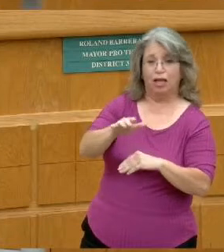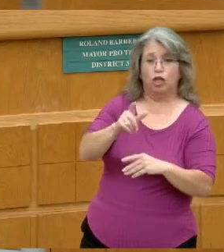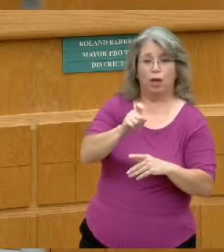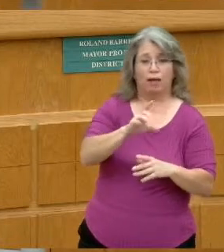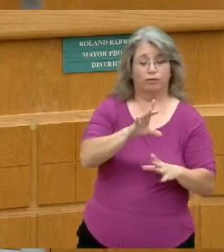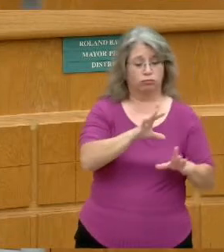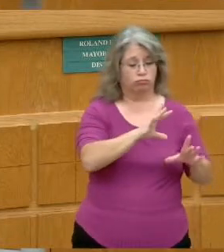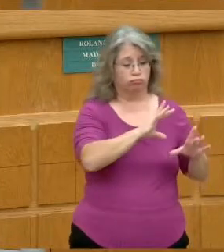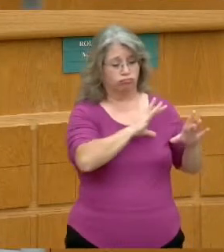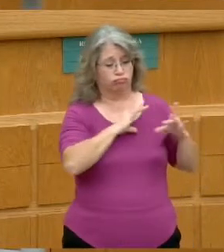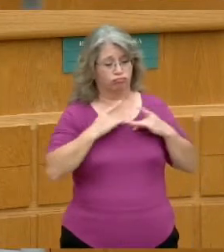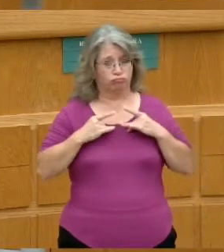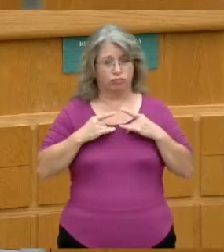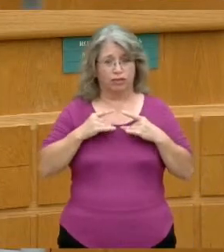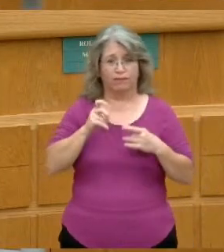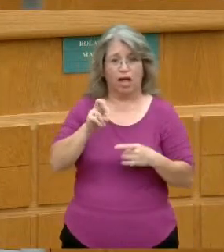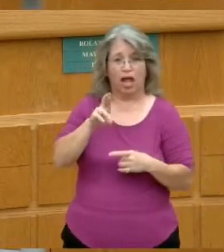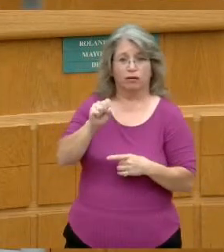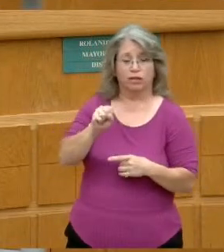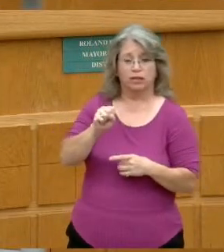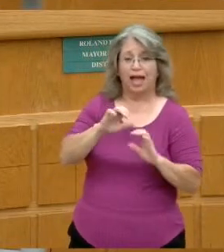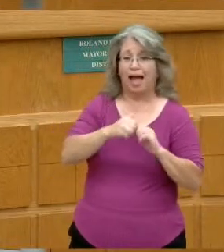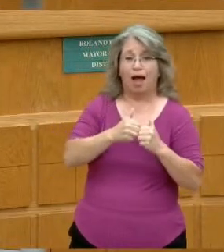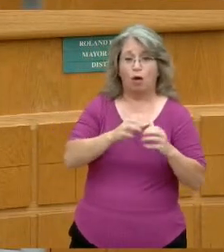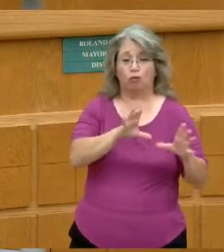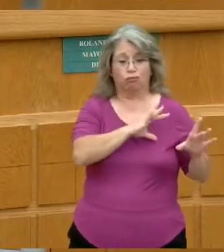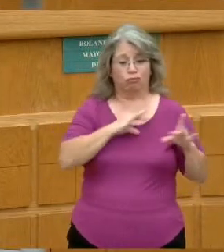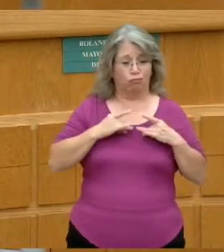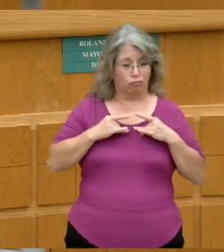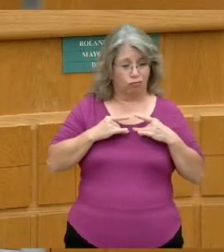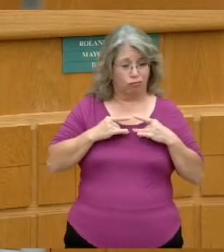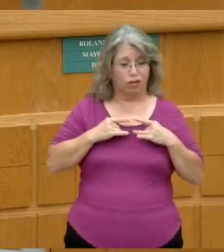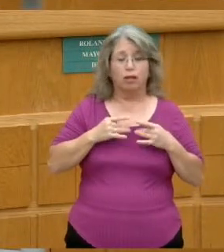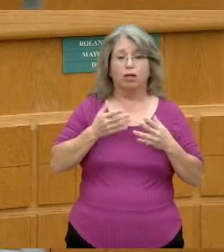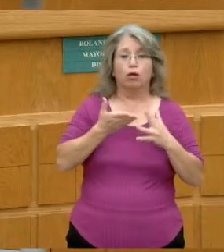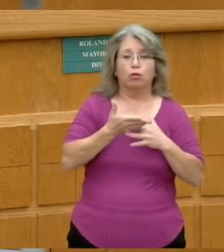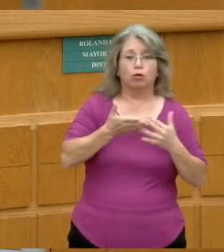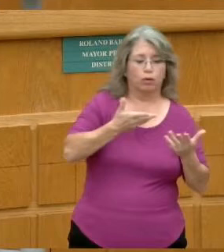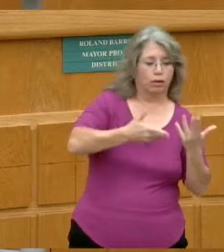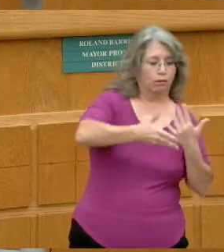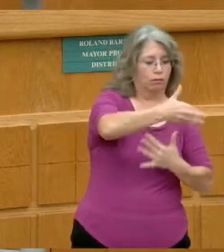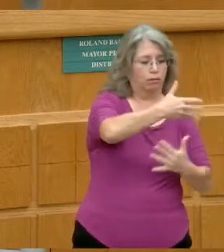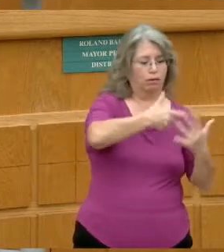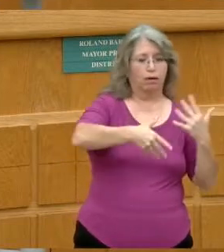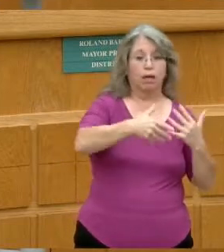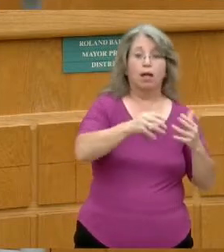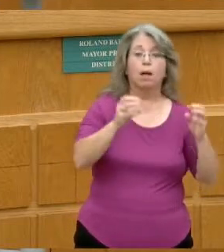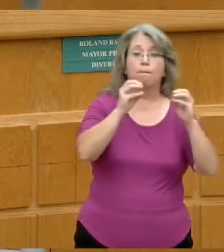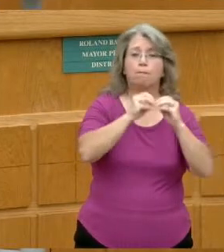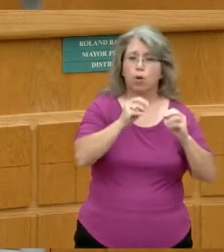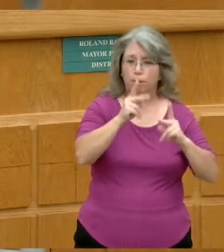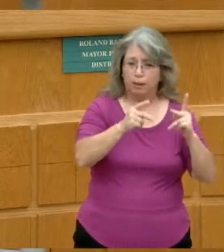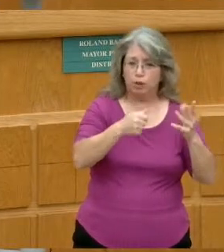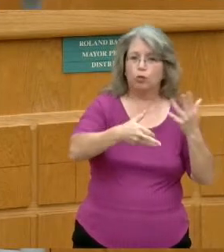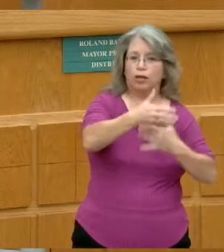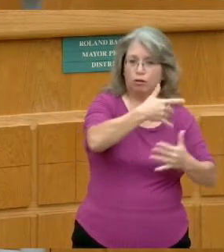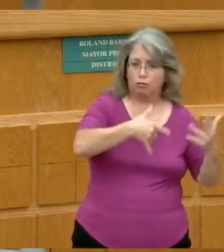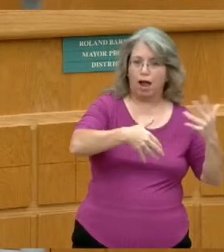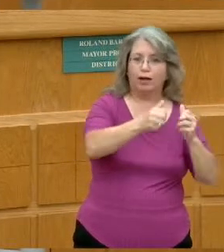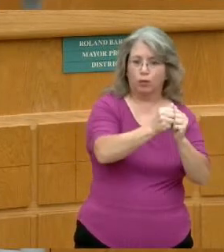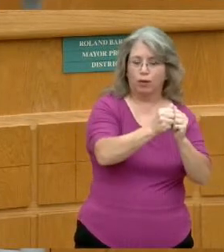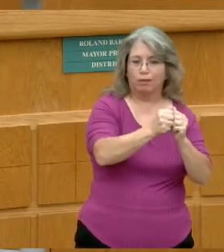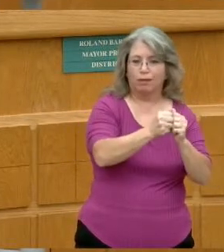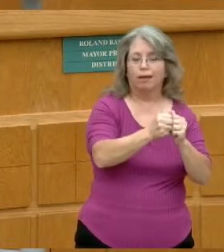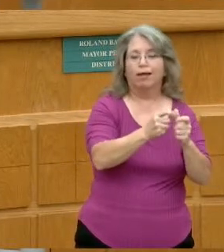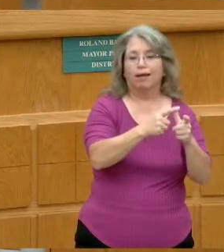people around you that also have the virus. So the more people you interact with, there's a linear relationship between the number of people that you